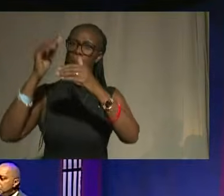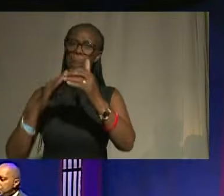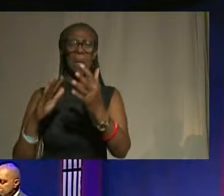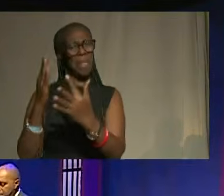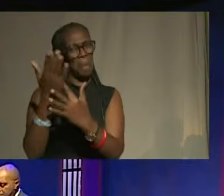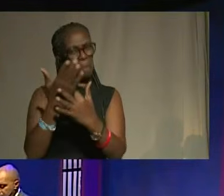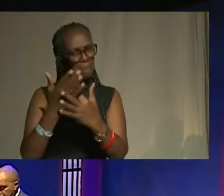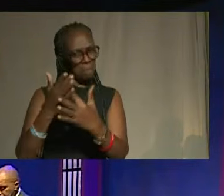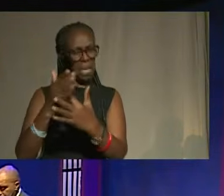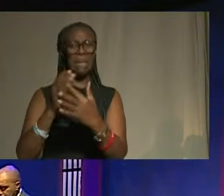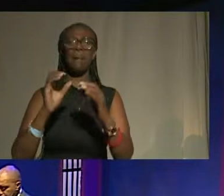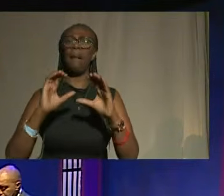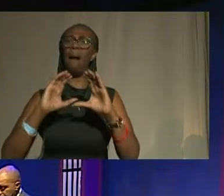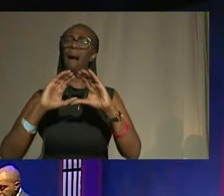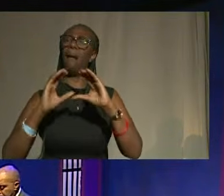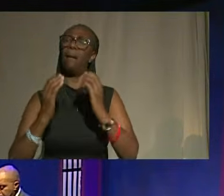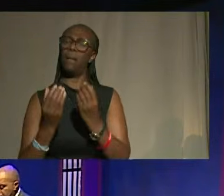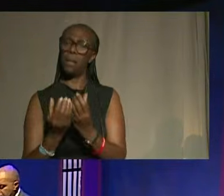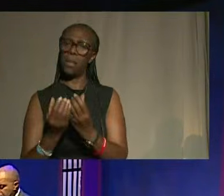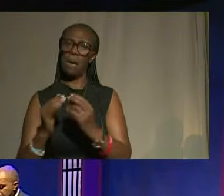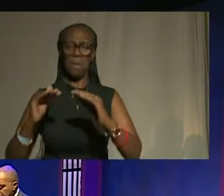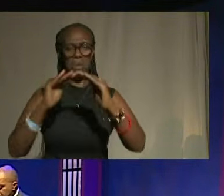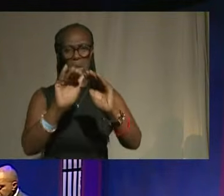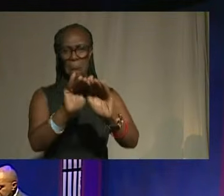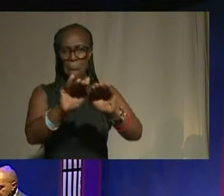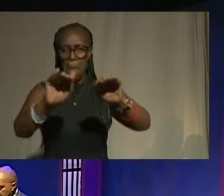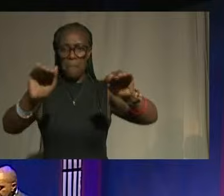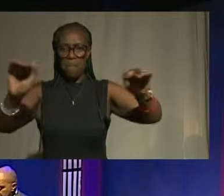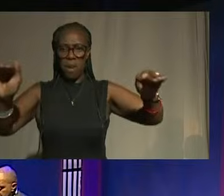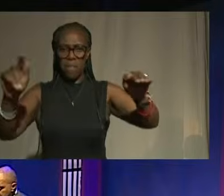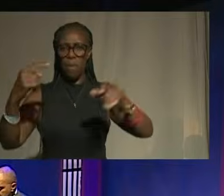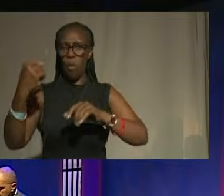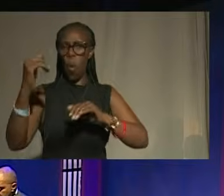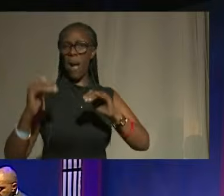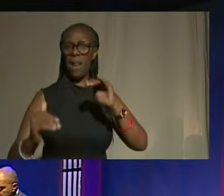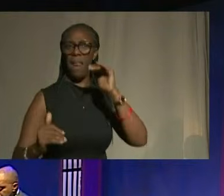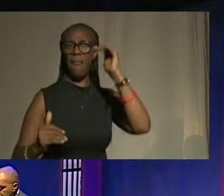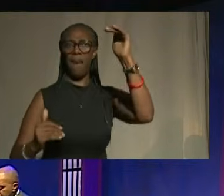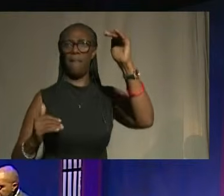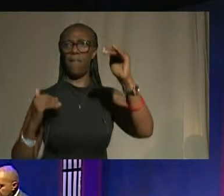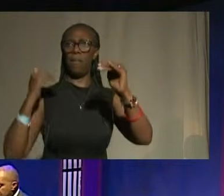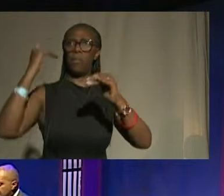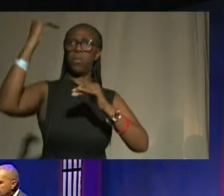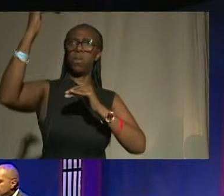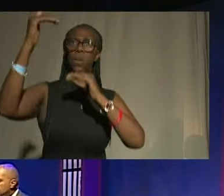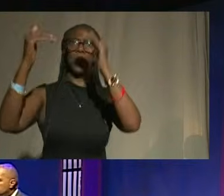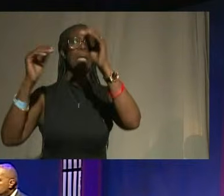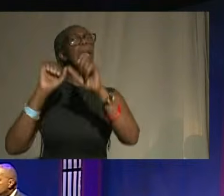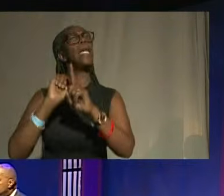bridge from one generation to another to move them to another level in society.